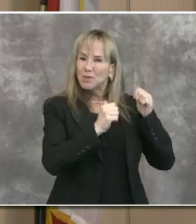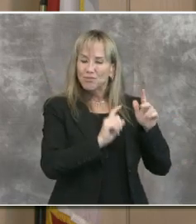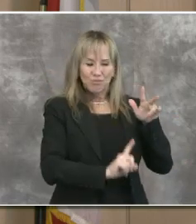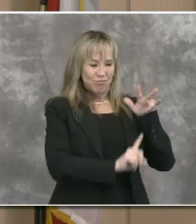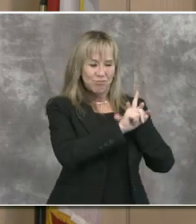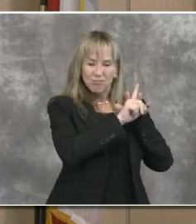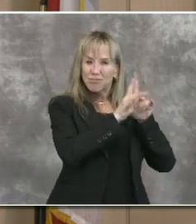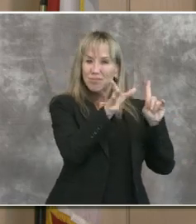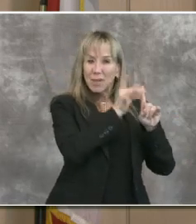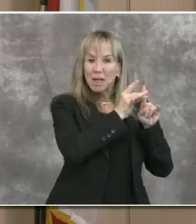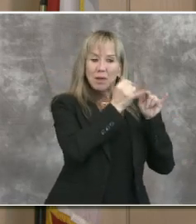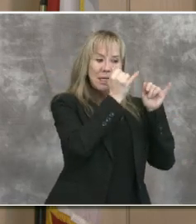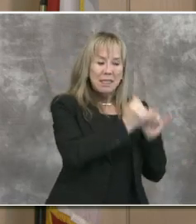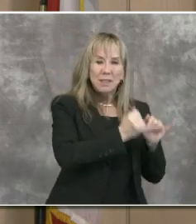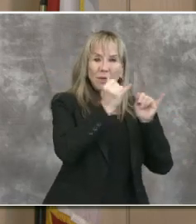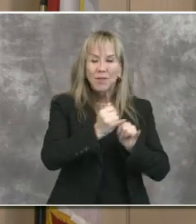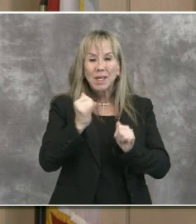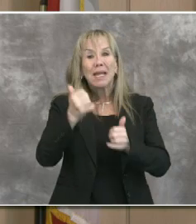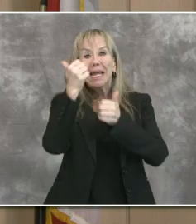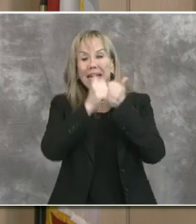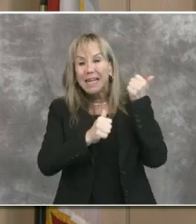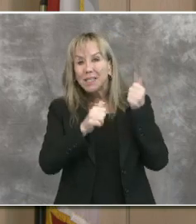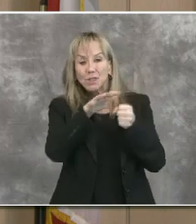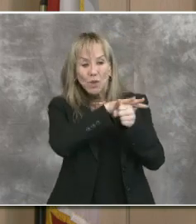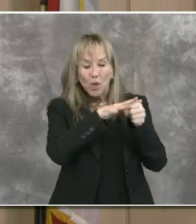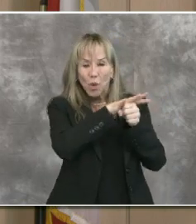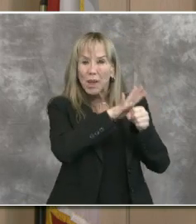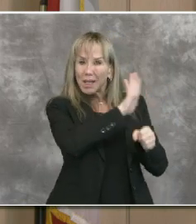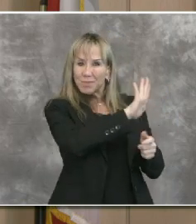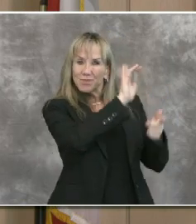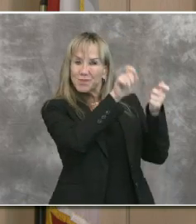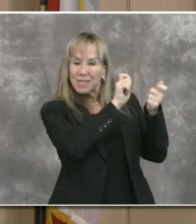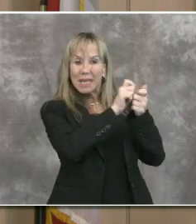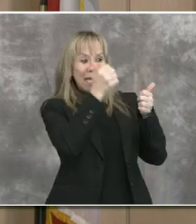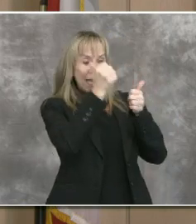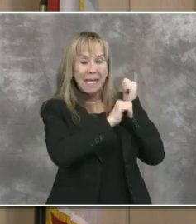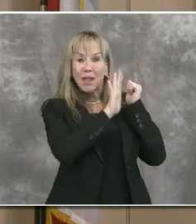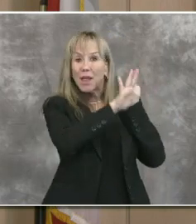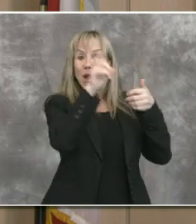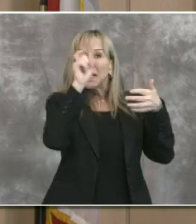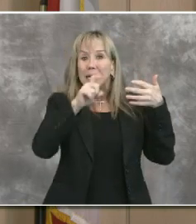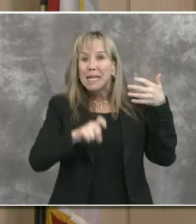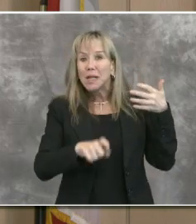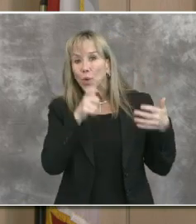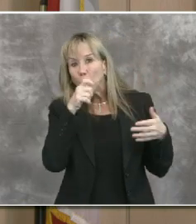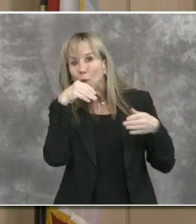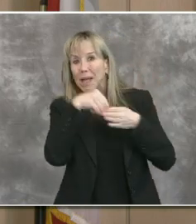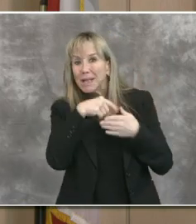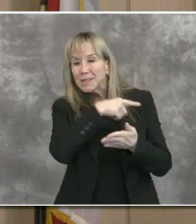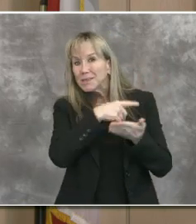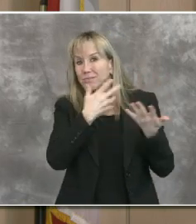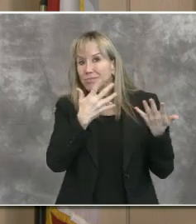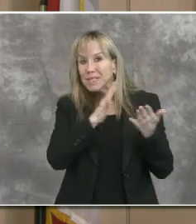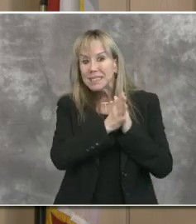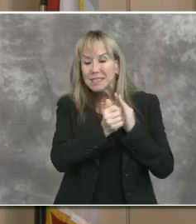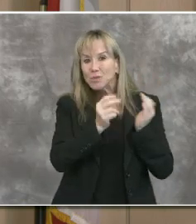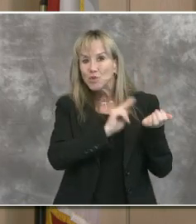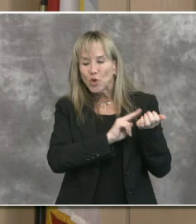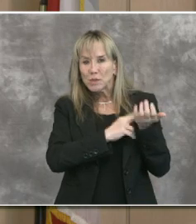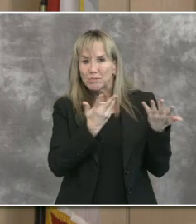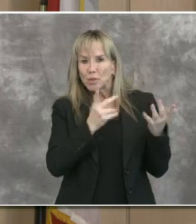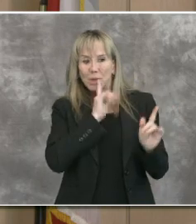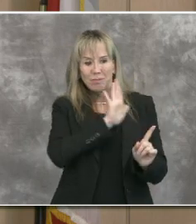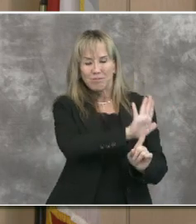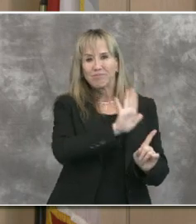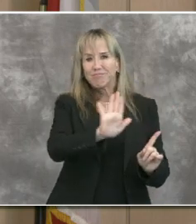each location is specific, each of the needs of each of these individuals in a skilled nursing facility is unique to that